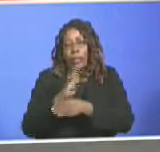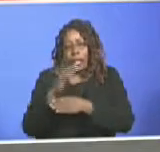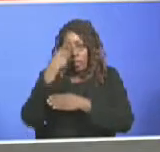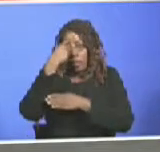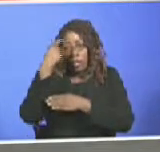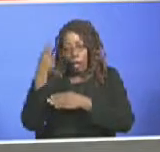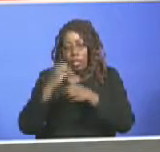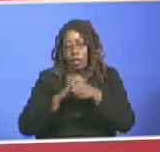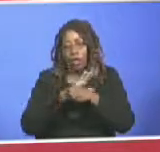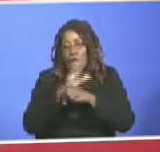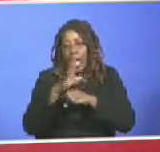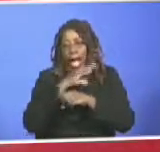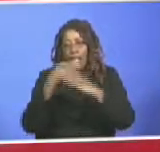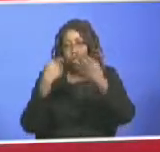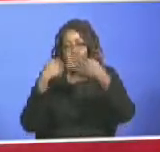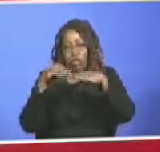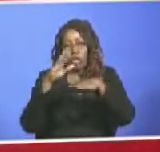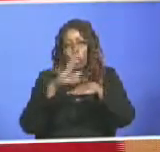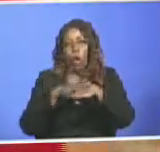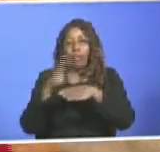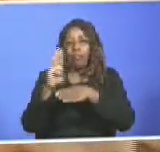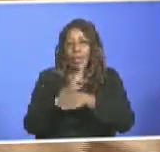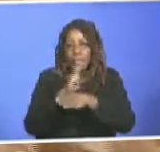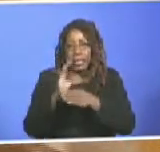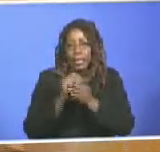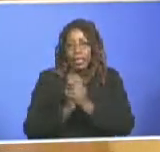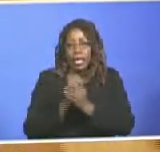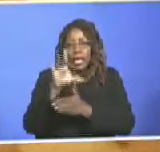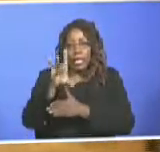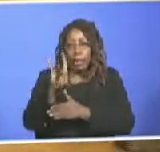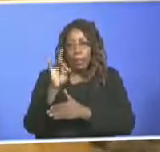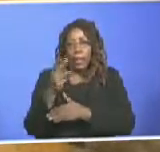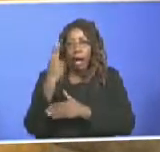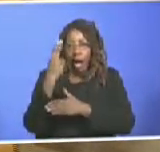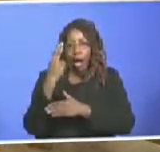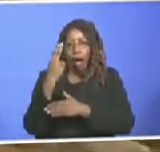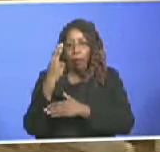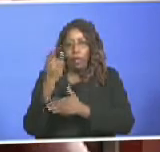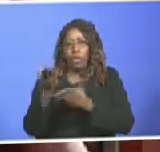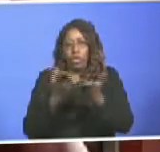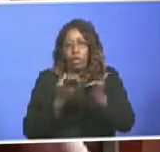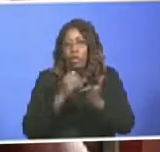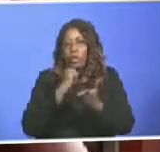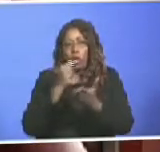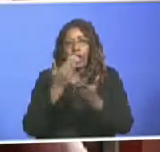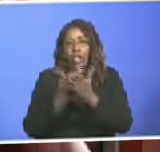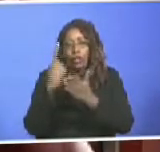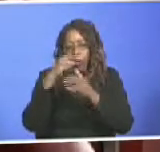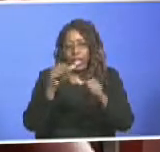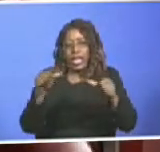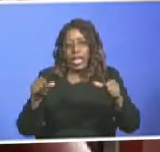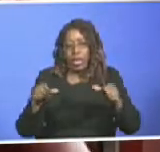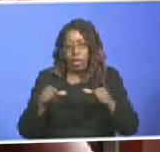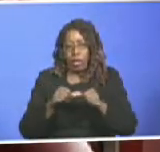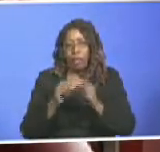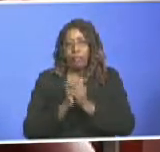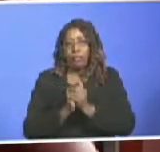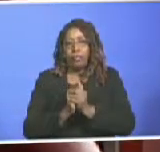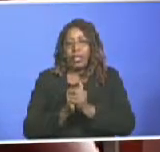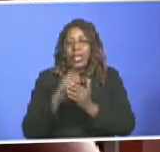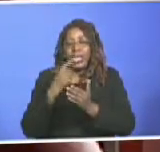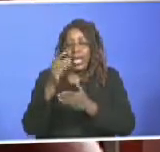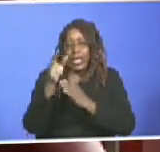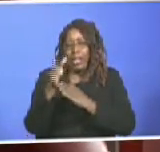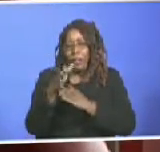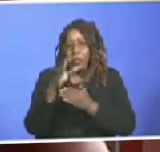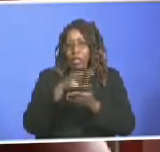pandemic and restrictions on businesses. He says curbside service was not suited to the area. Fish fry designed for people to come and sit on and